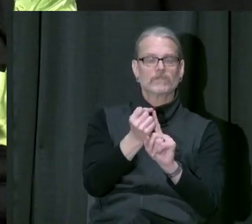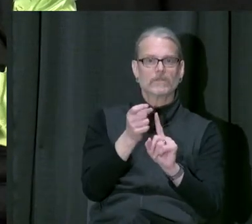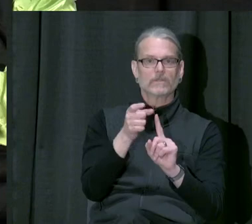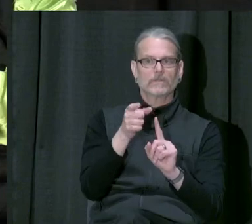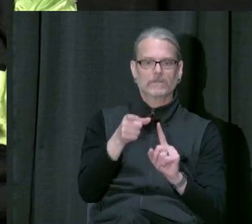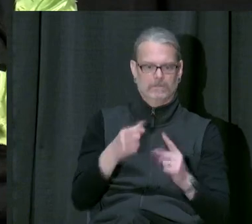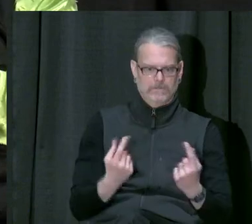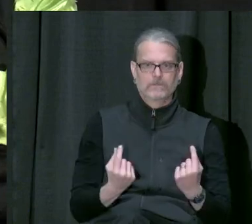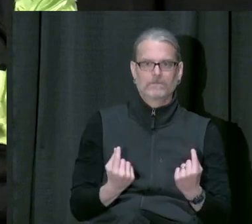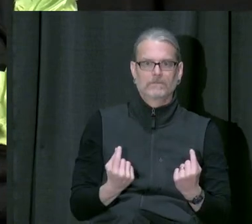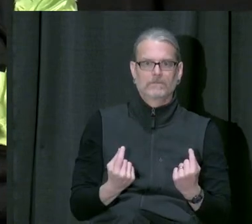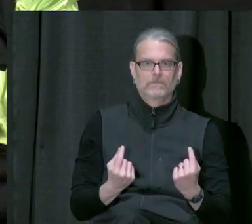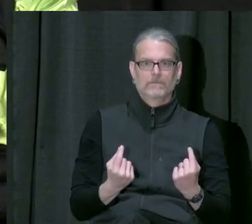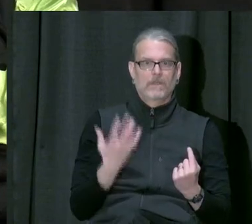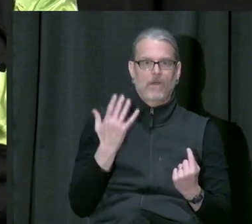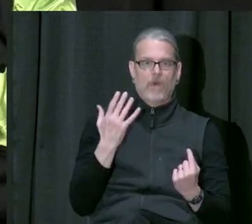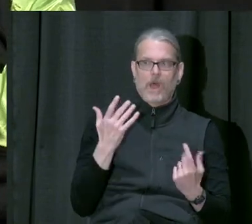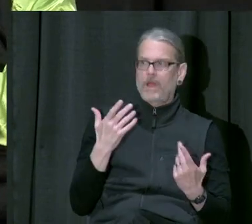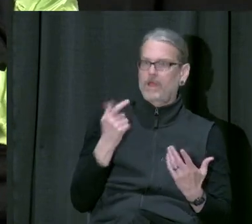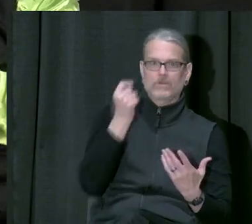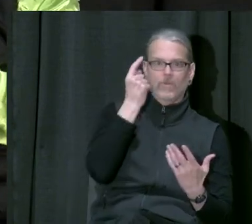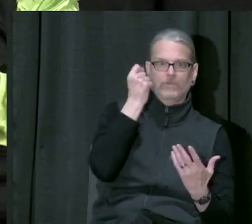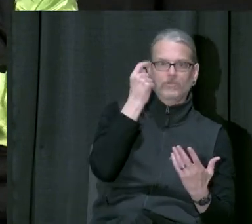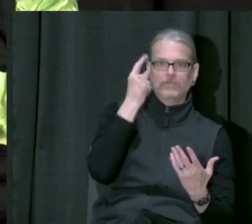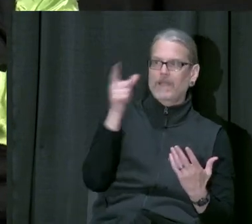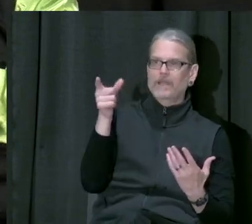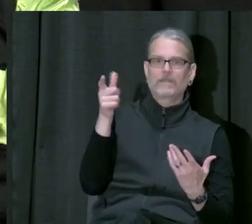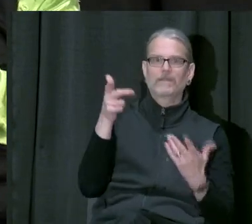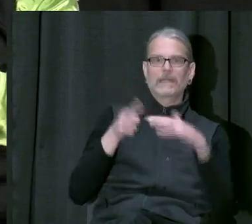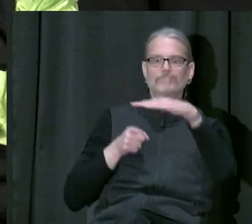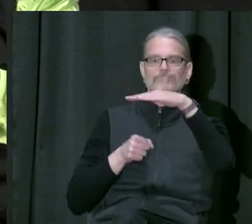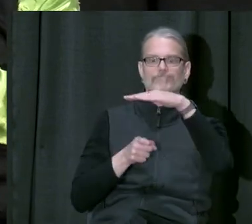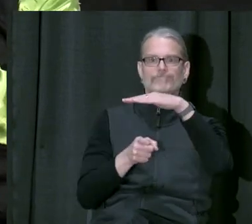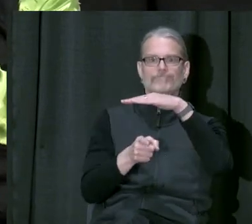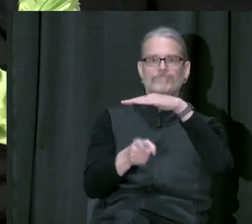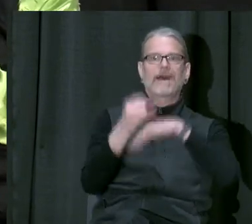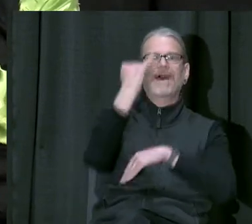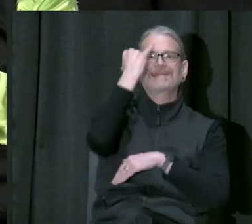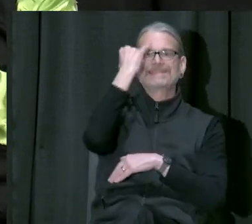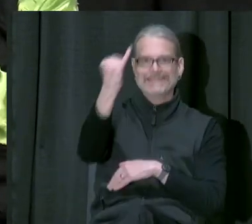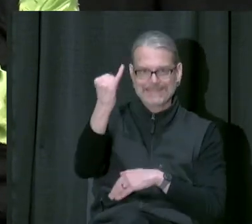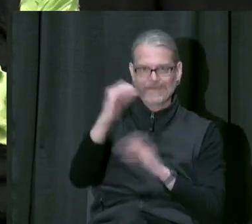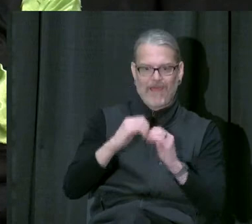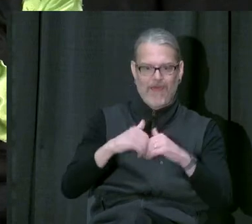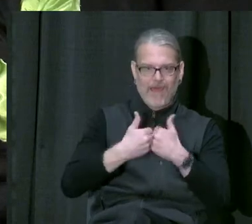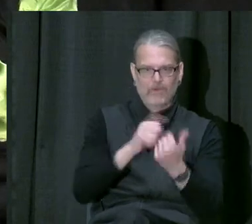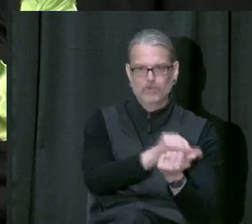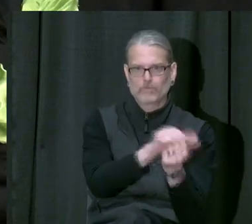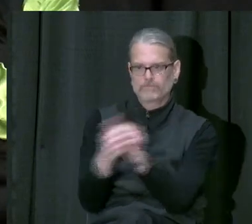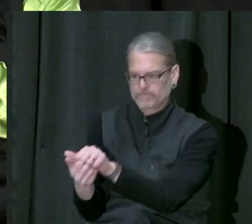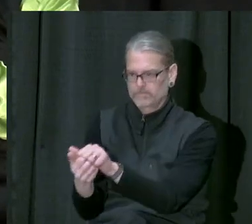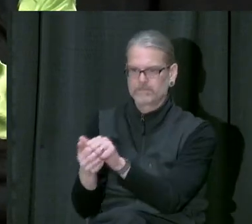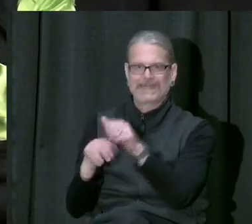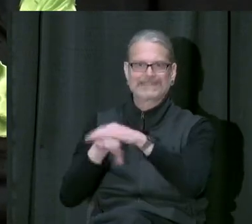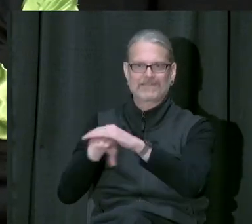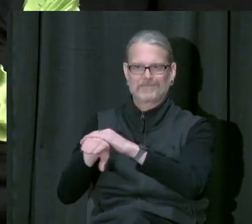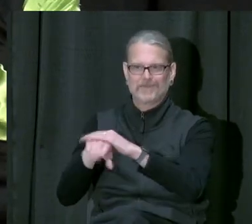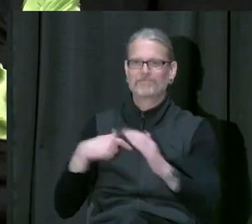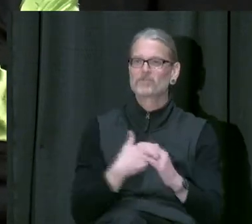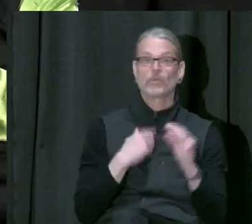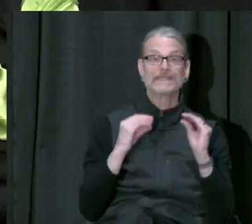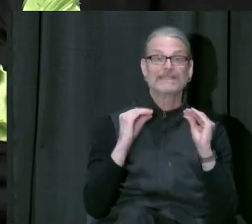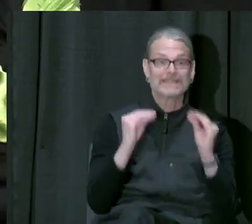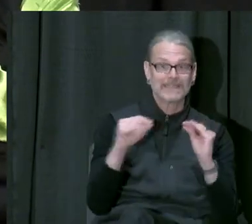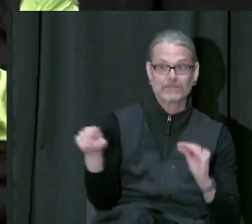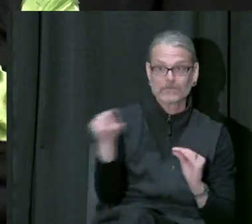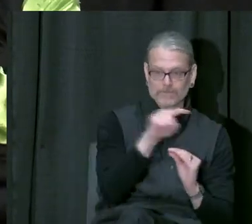a loss because now you don't understand the underlying principle to making that accessible. So we teach how to make your source